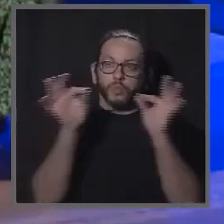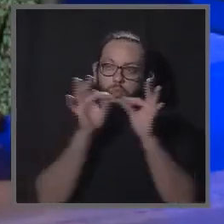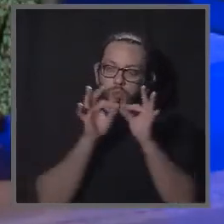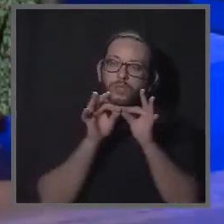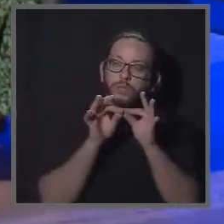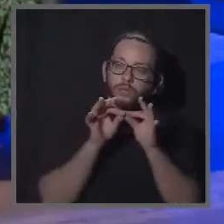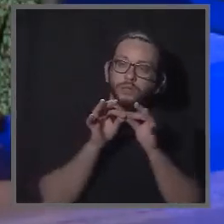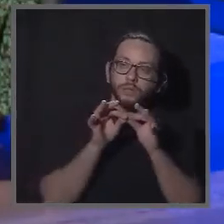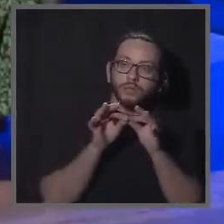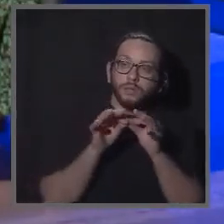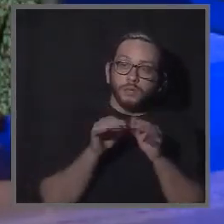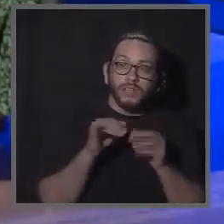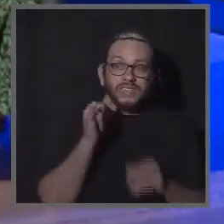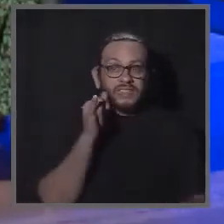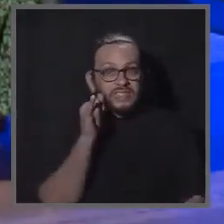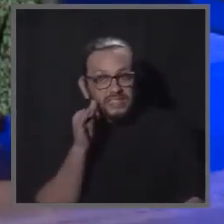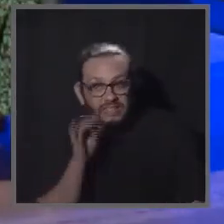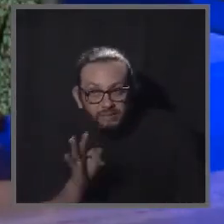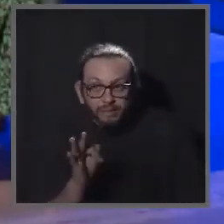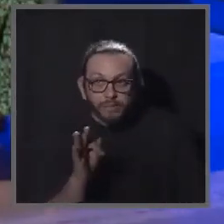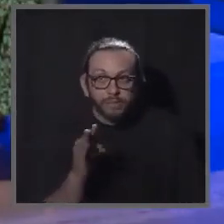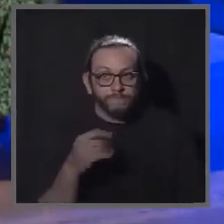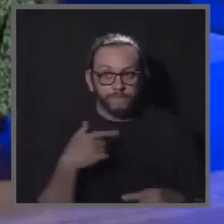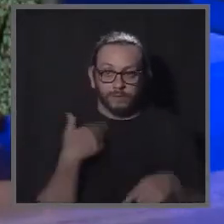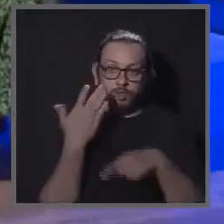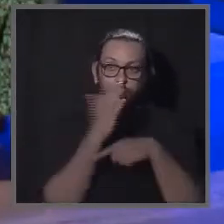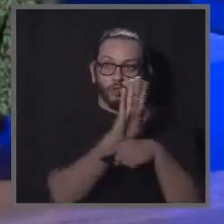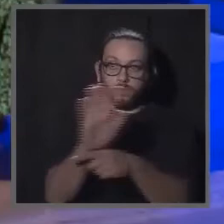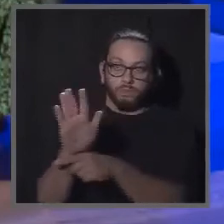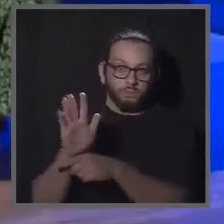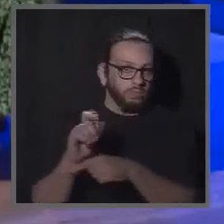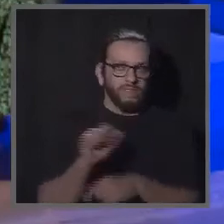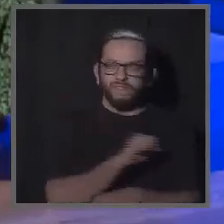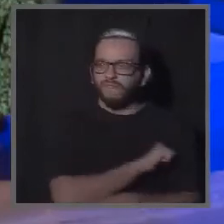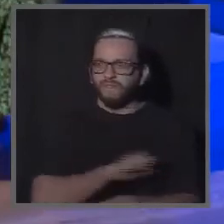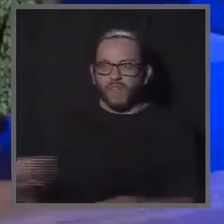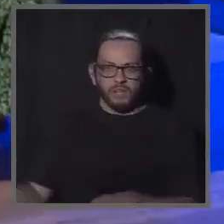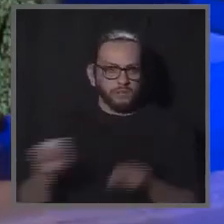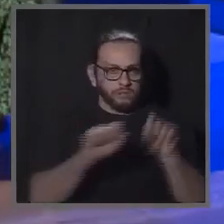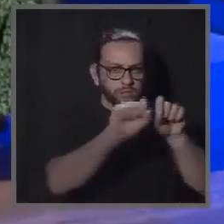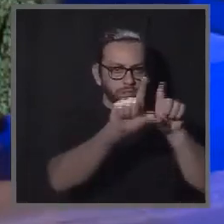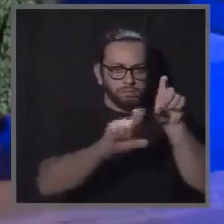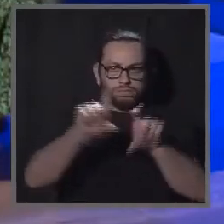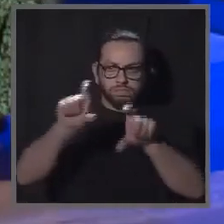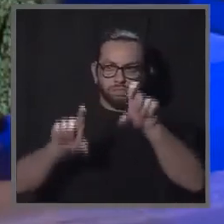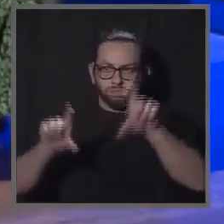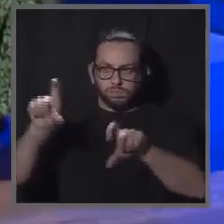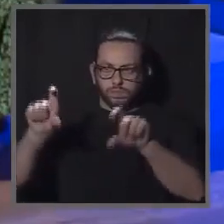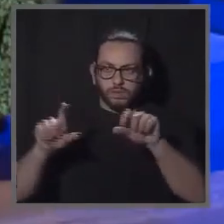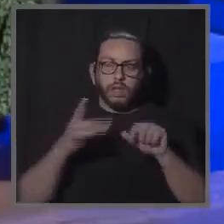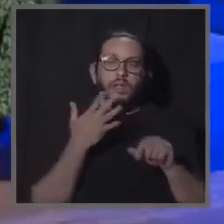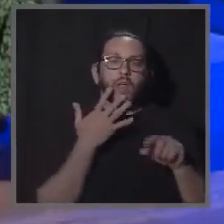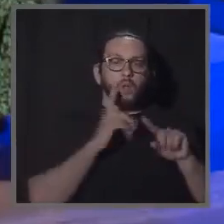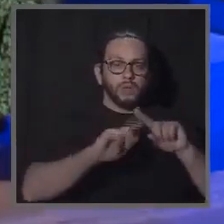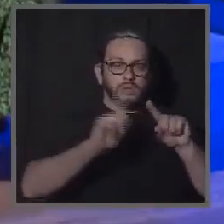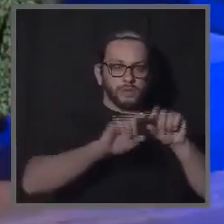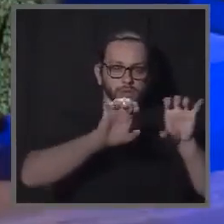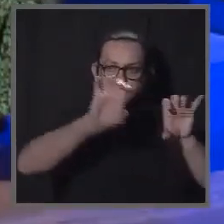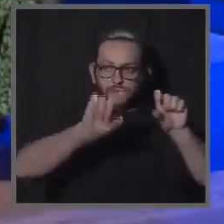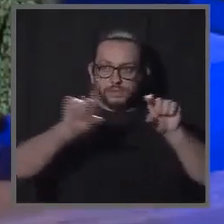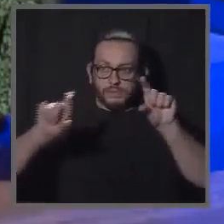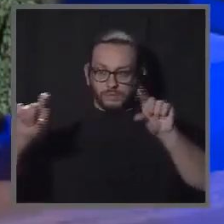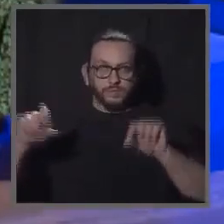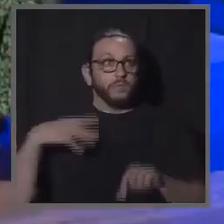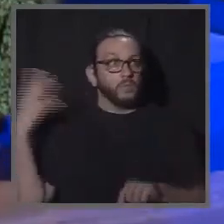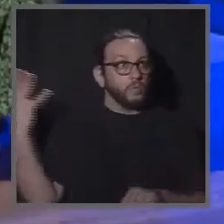relevant. And if I show you very quickly this graph, a very colorful graph that I'm